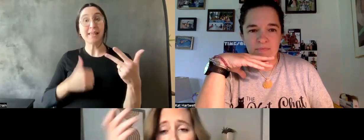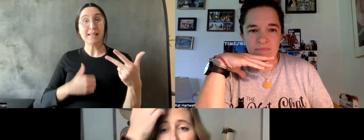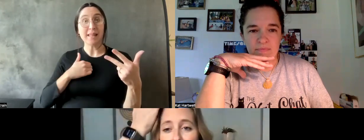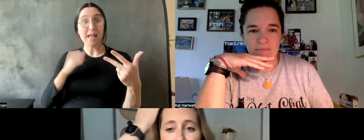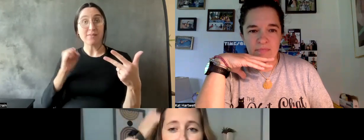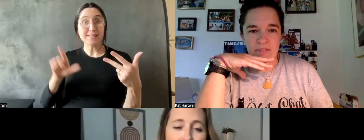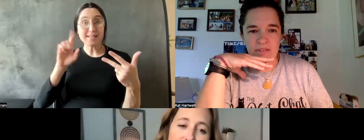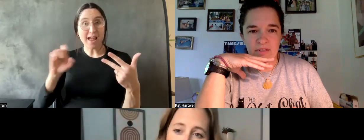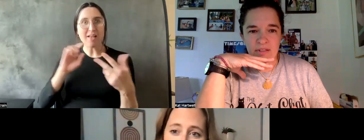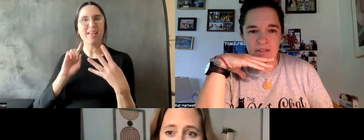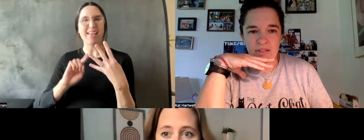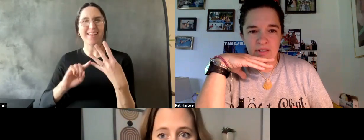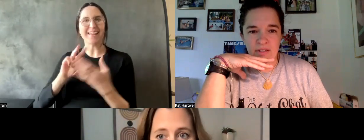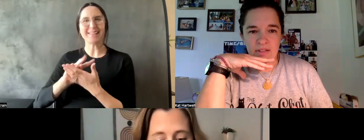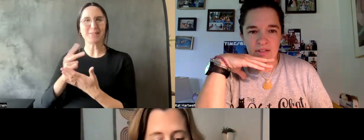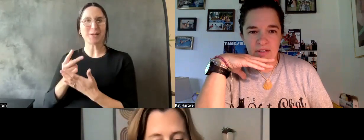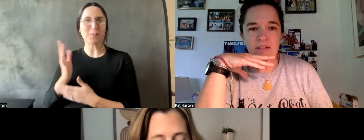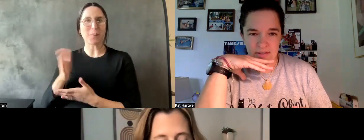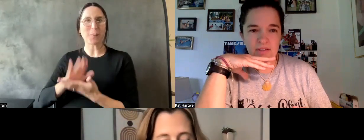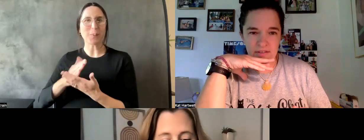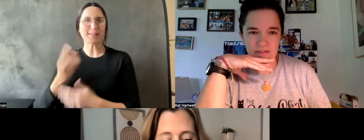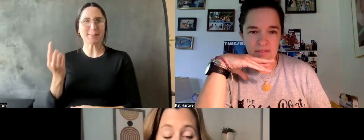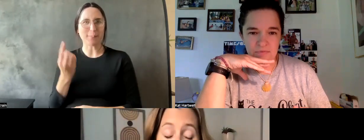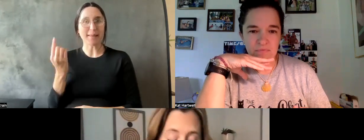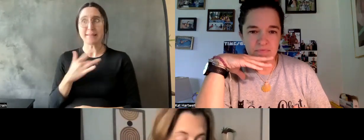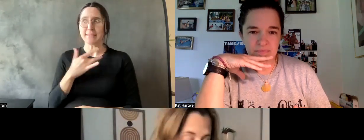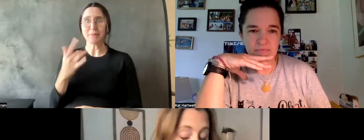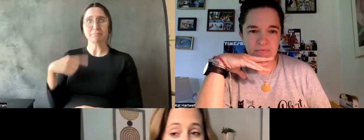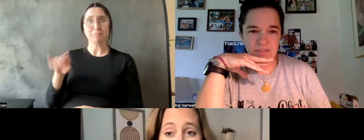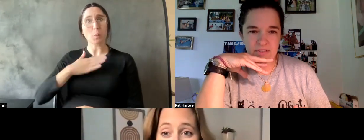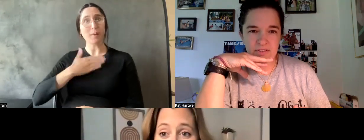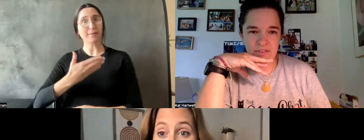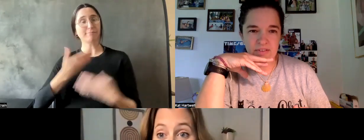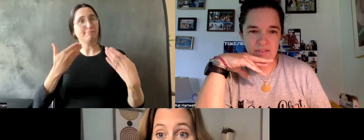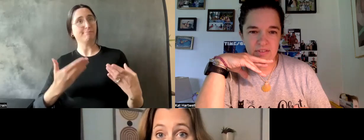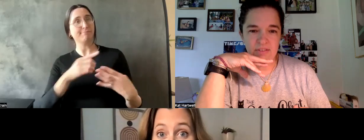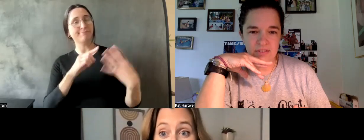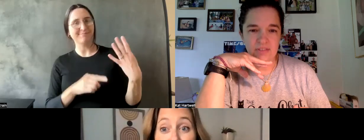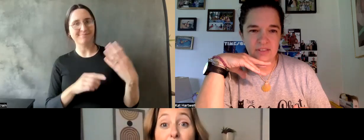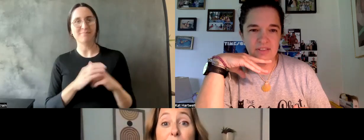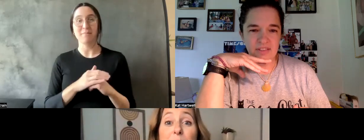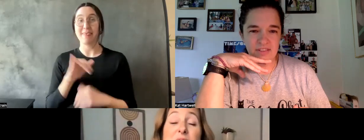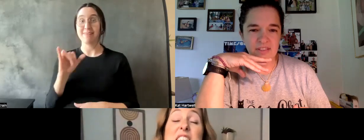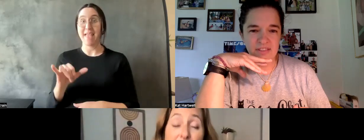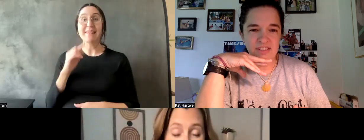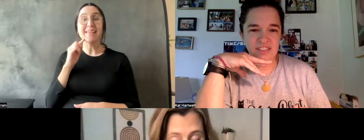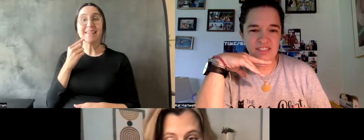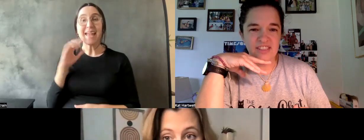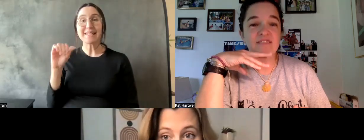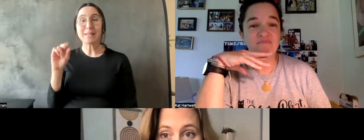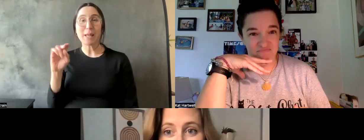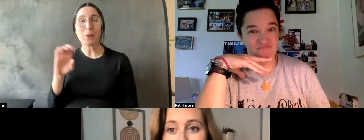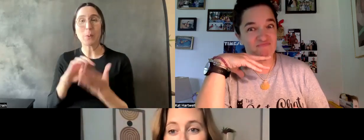something. And they're usually game for it. So, but yeah, those candy cane cookies were